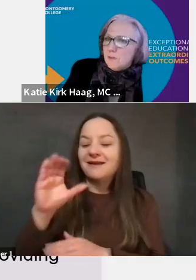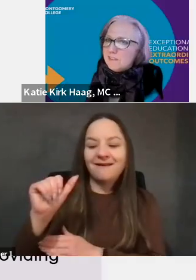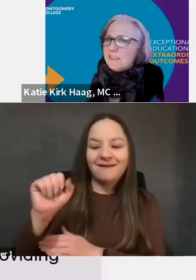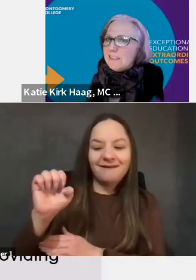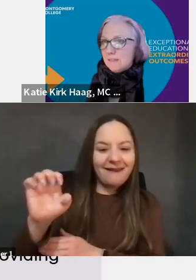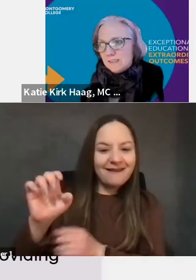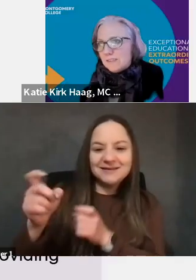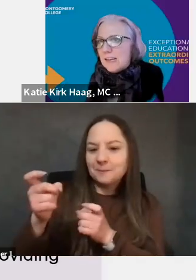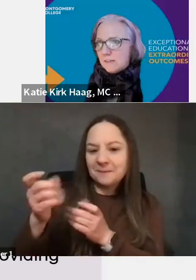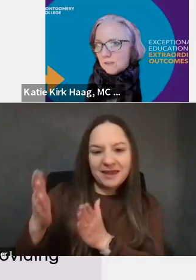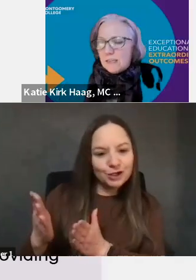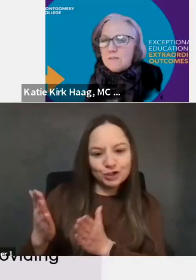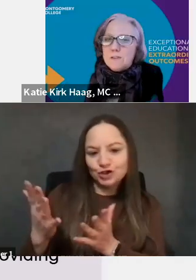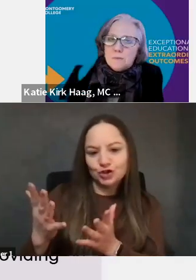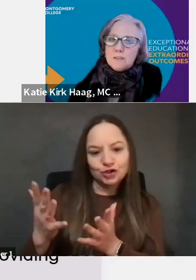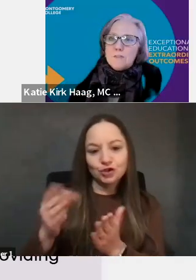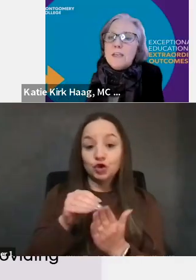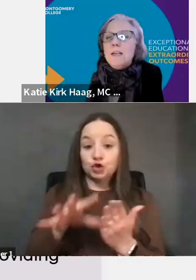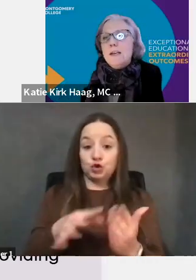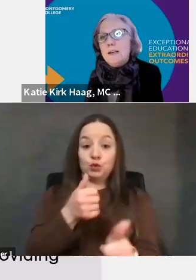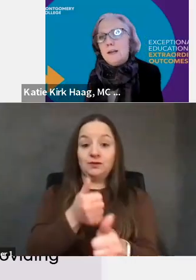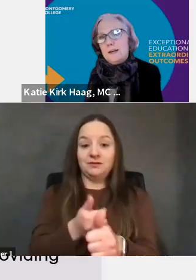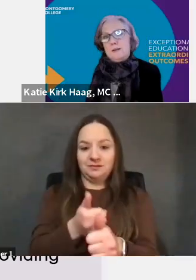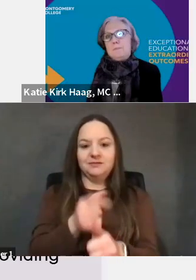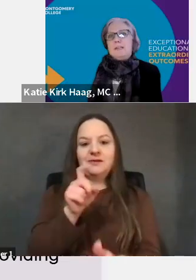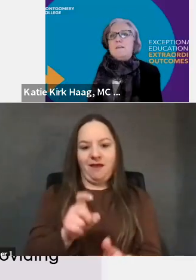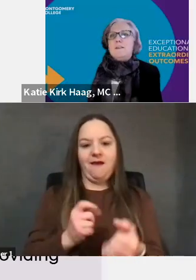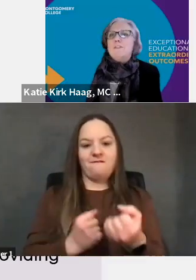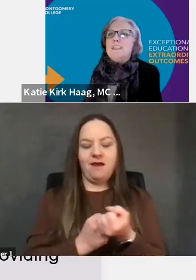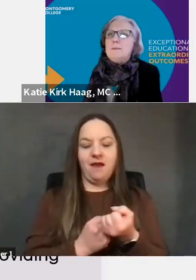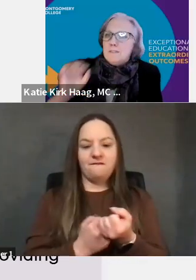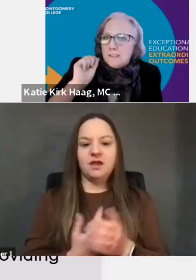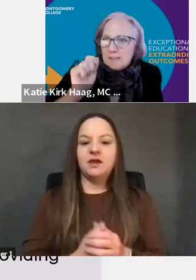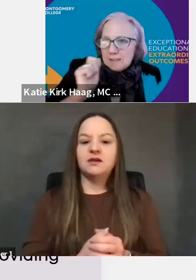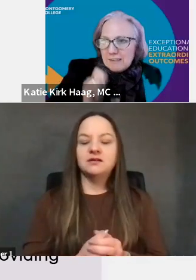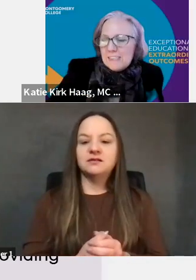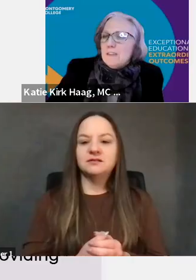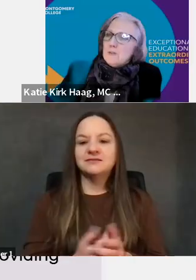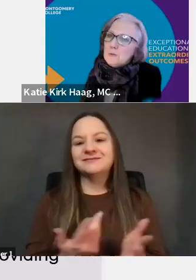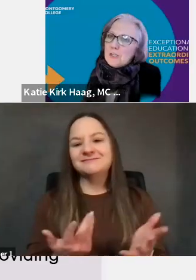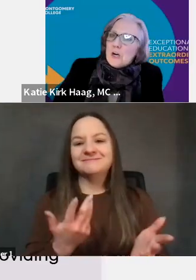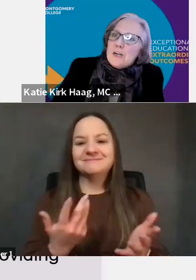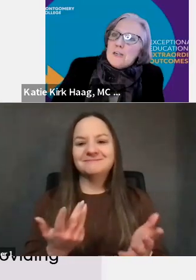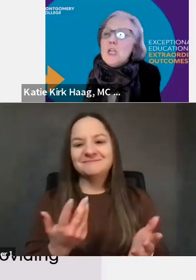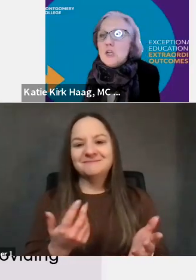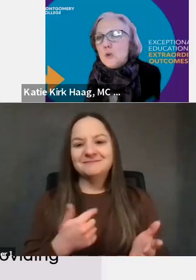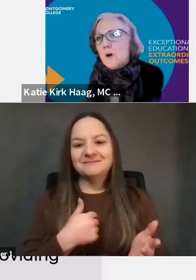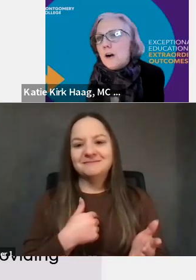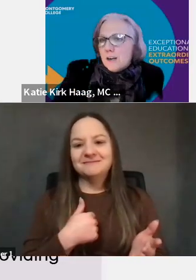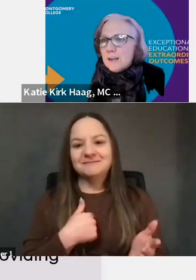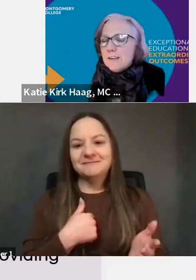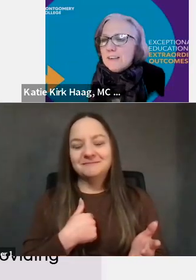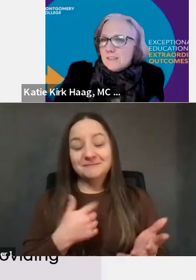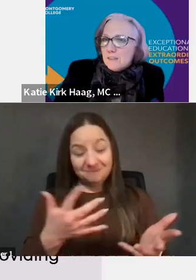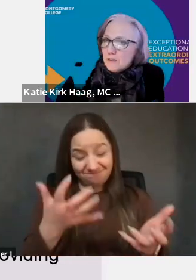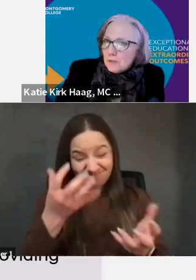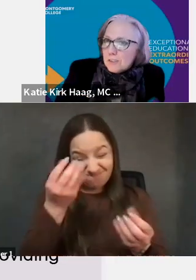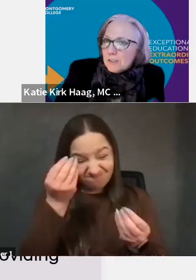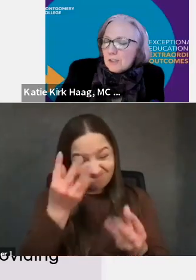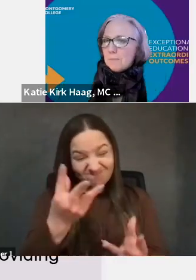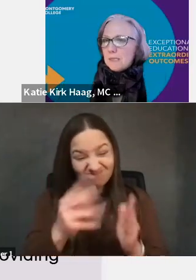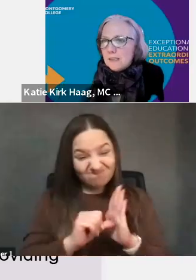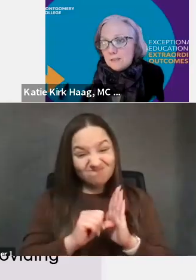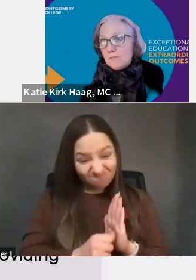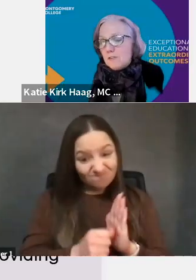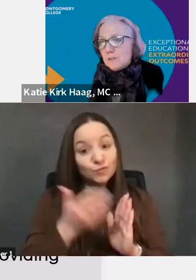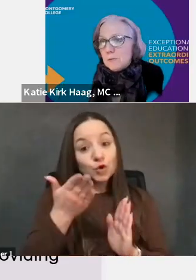The student needs to advocate for themselves. And I feel like I'm hitting this really hard. You are, as a